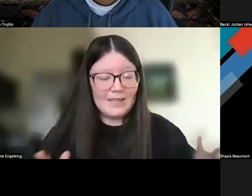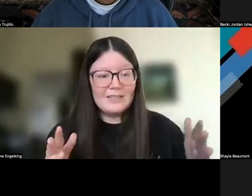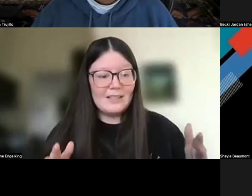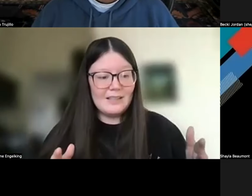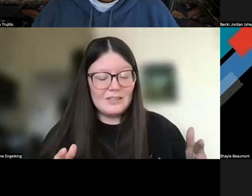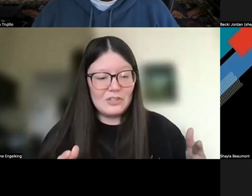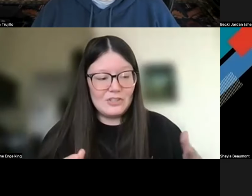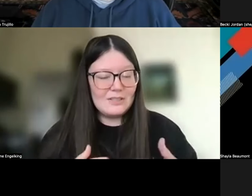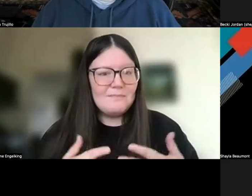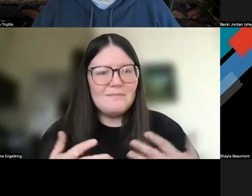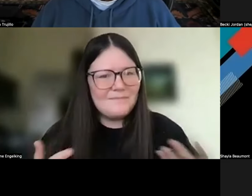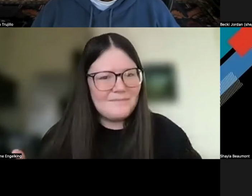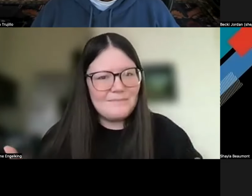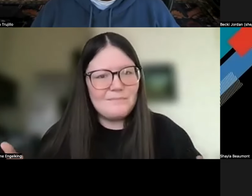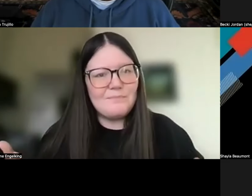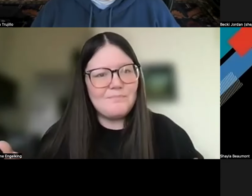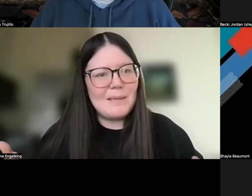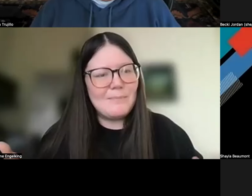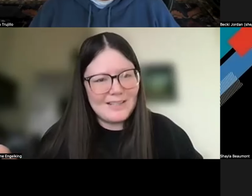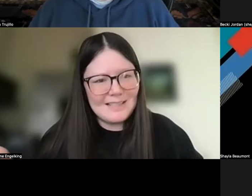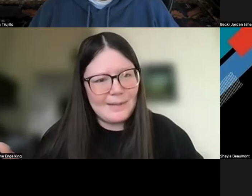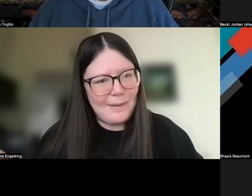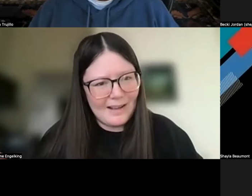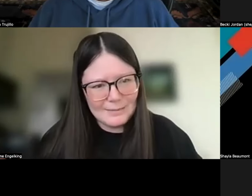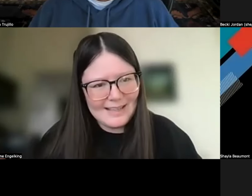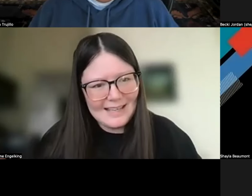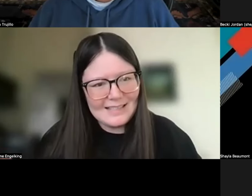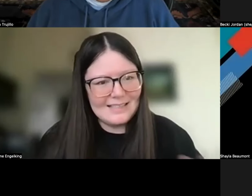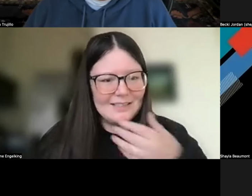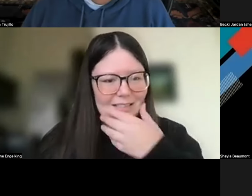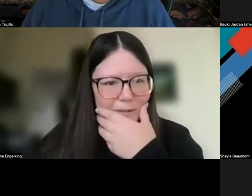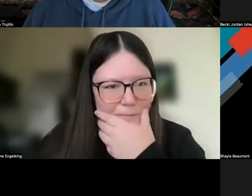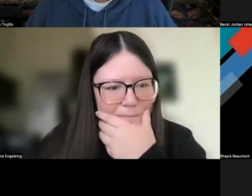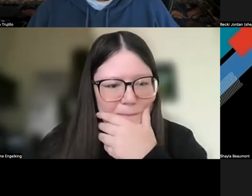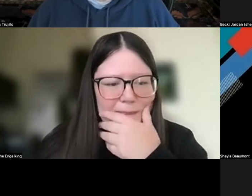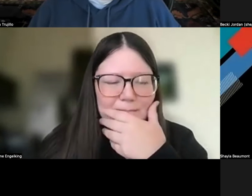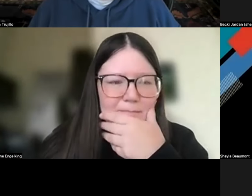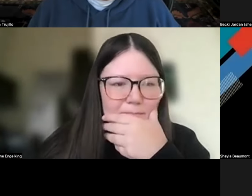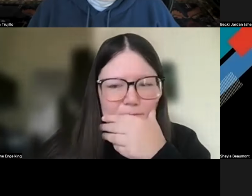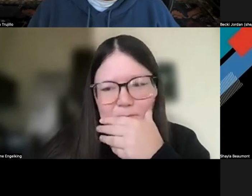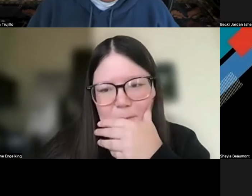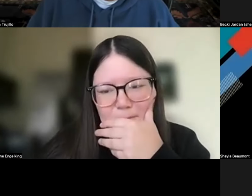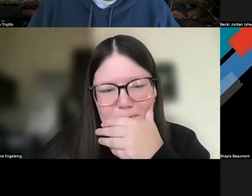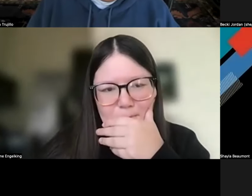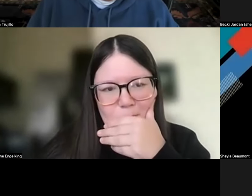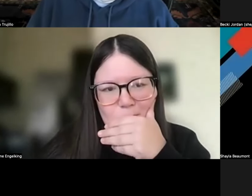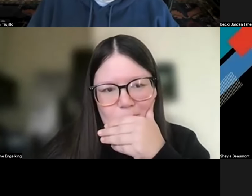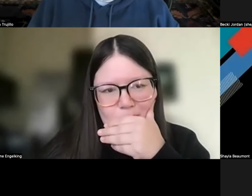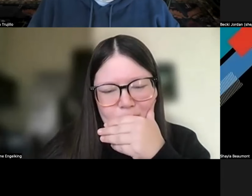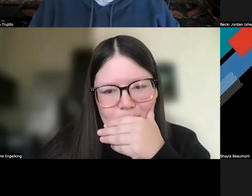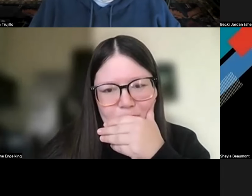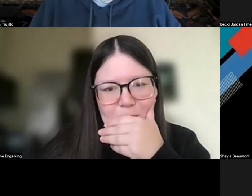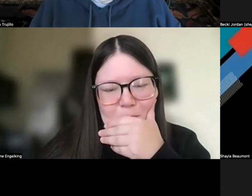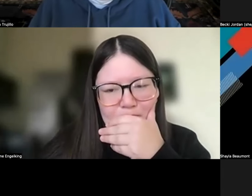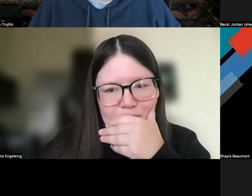the ways, it should just be present and be possible, I guess. And so, Exactly. It's really connecting